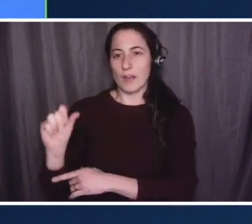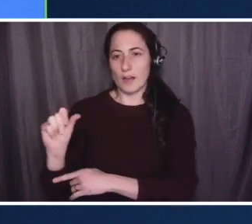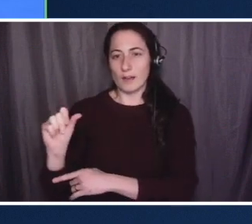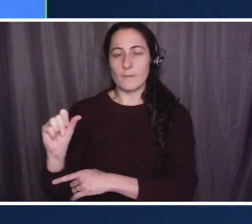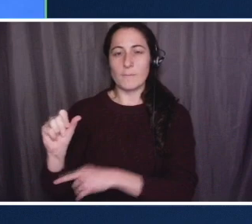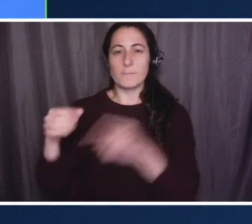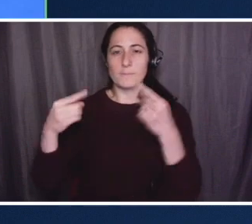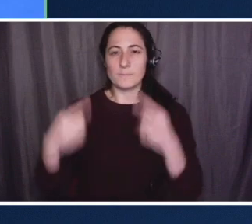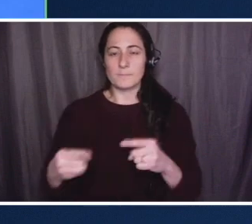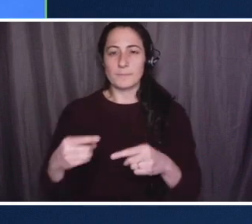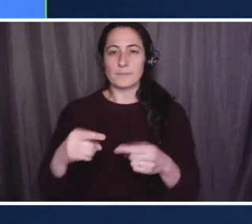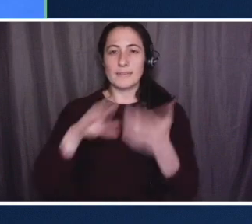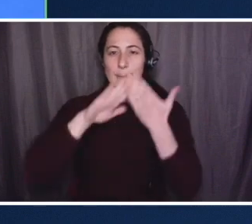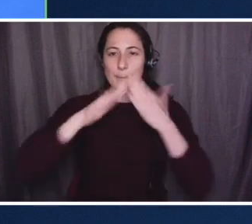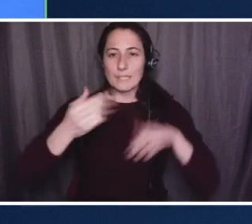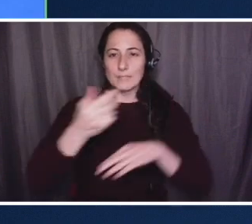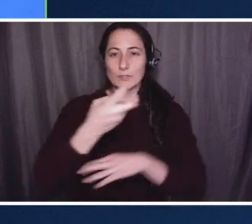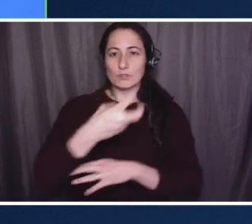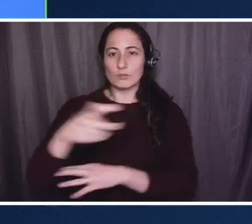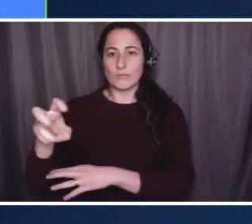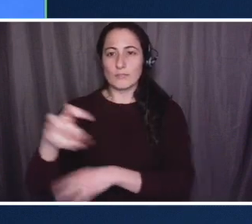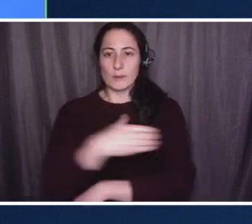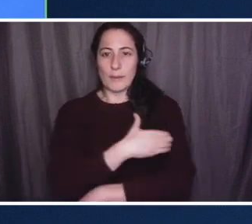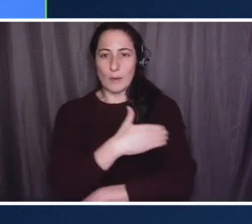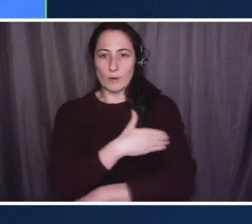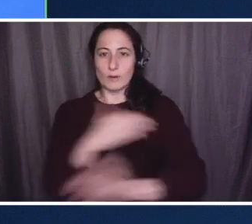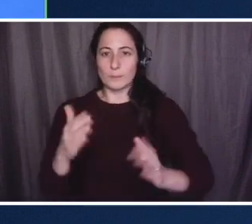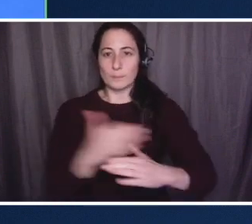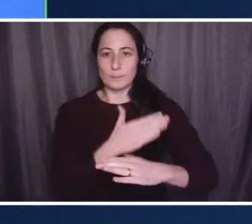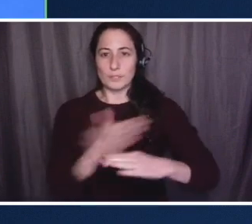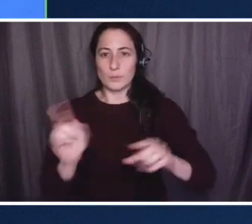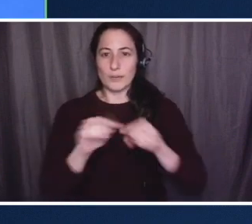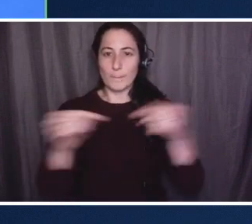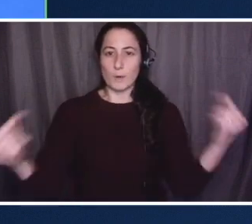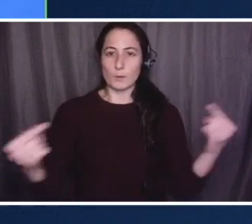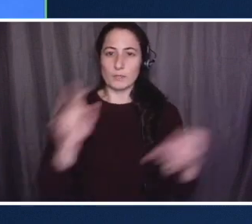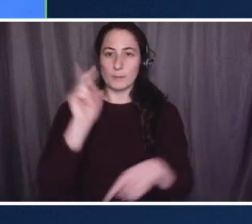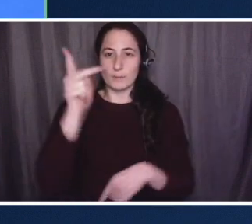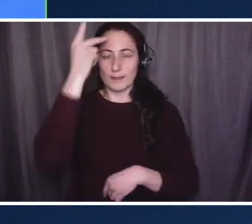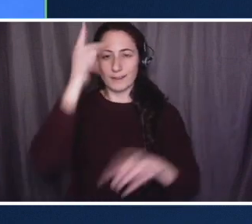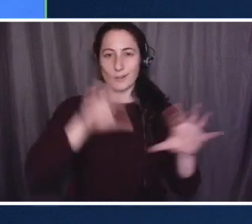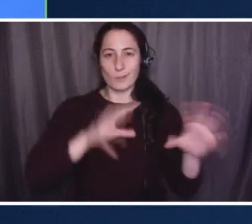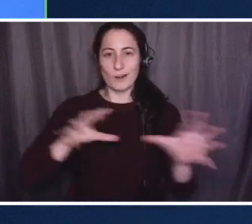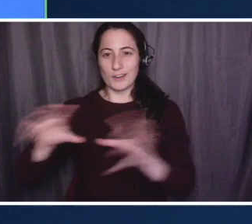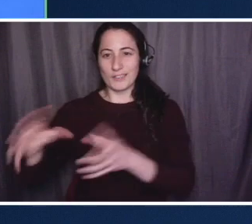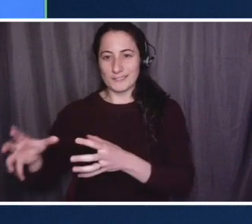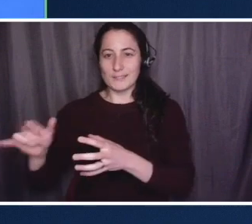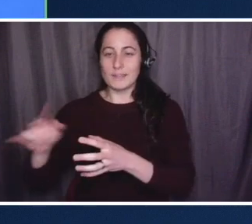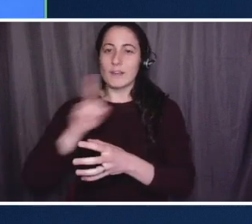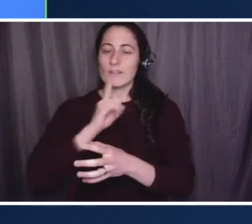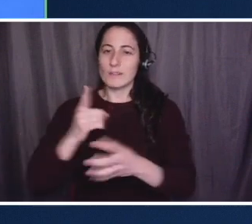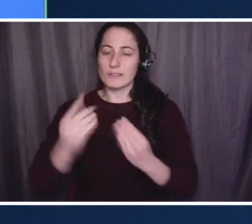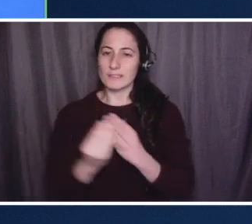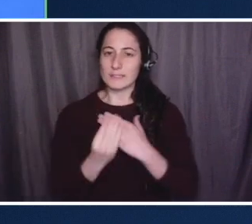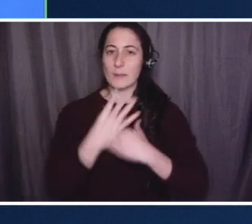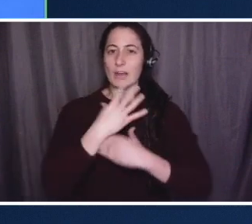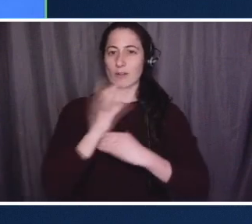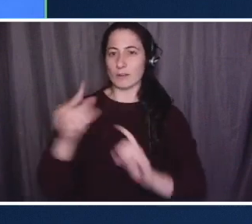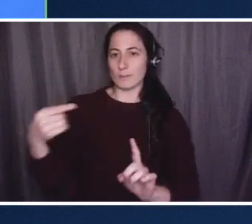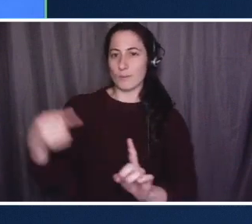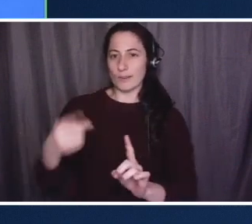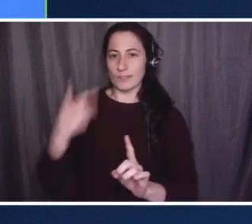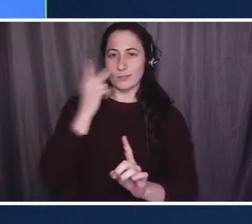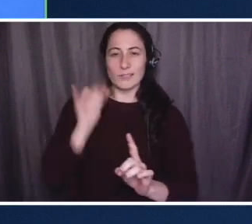power between opposing political parties served as an inspiring counterpoint to unconstitutional changes